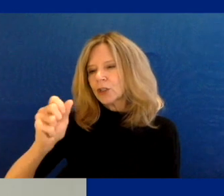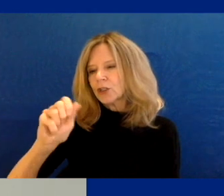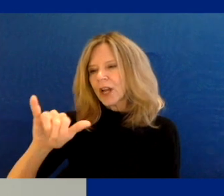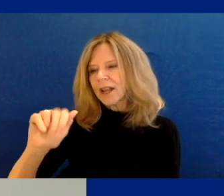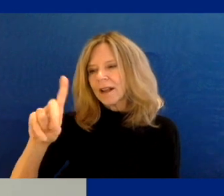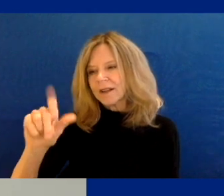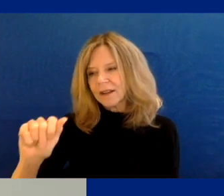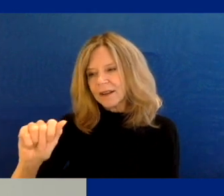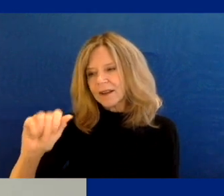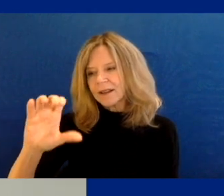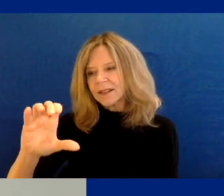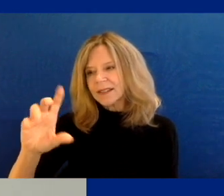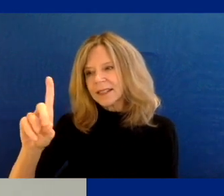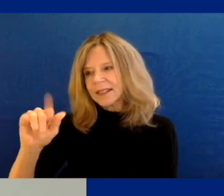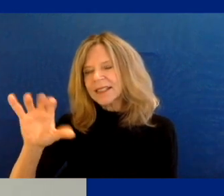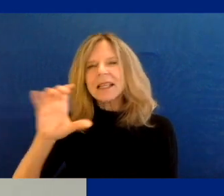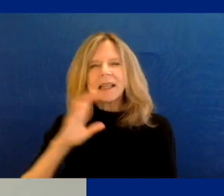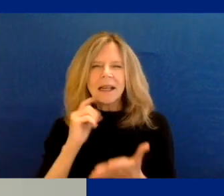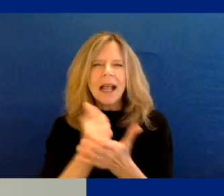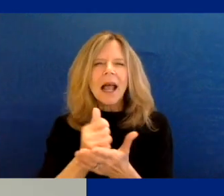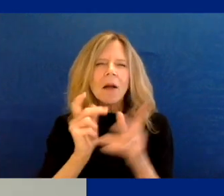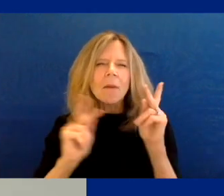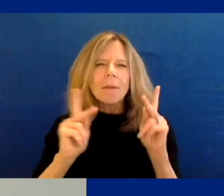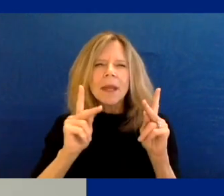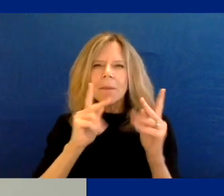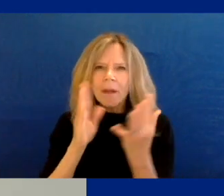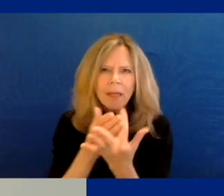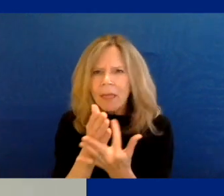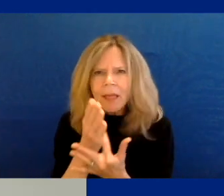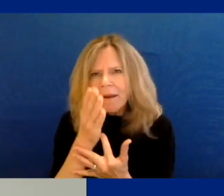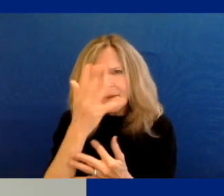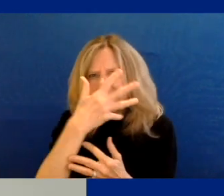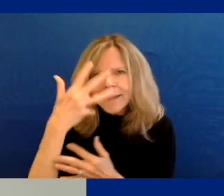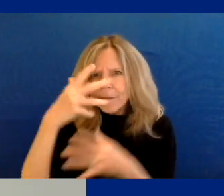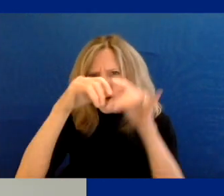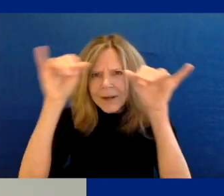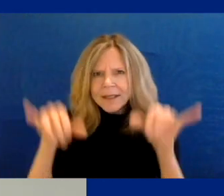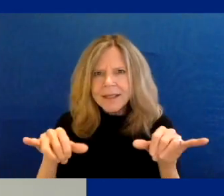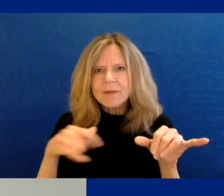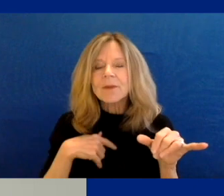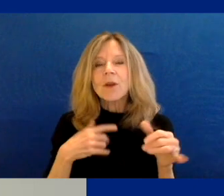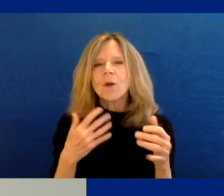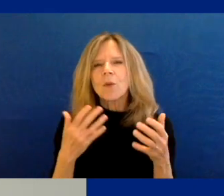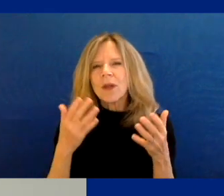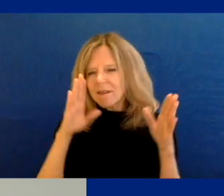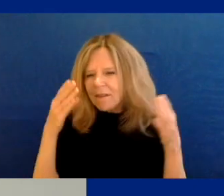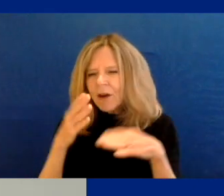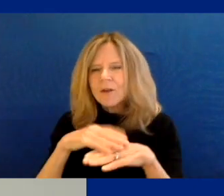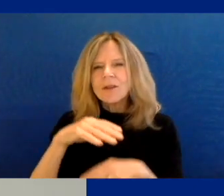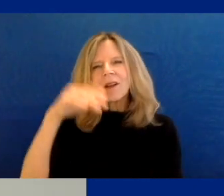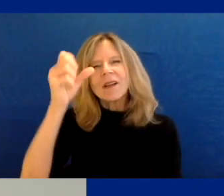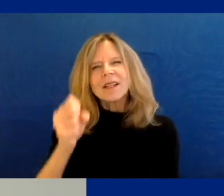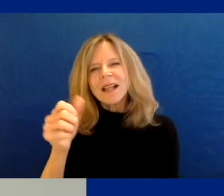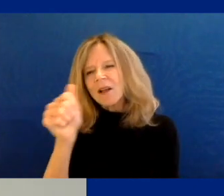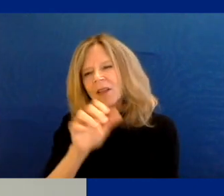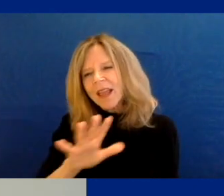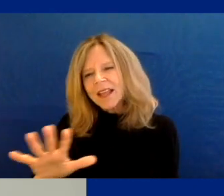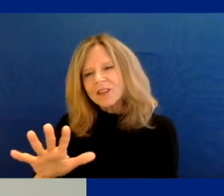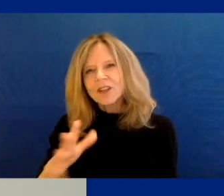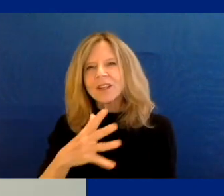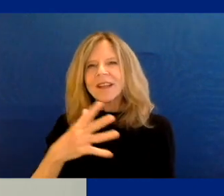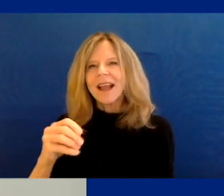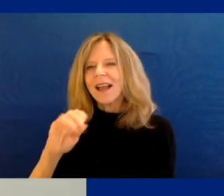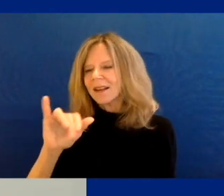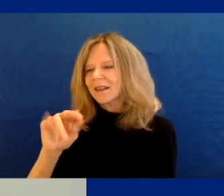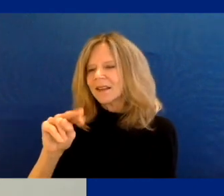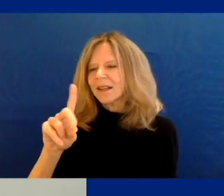navigator at Choi CDC, which is another community-based organization focusing on serving South Asians and Indo-Caribbean folk.